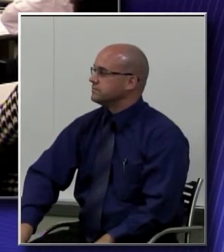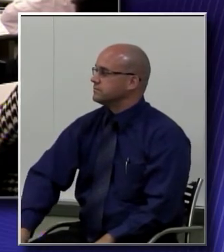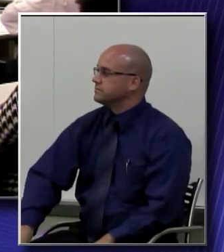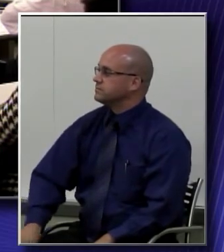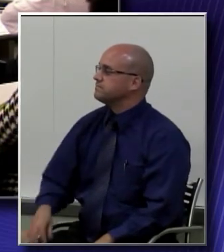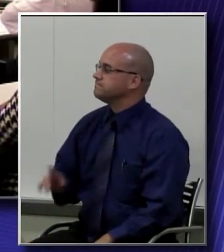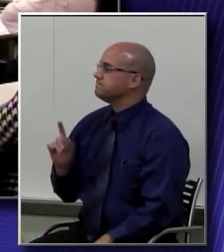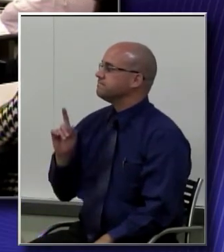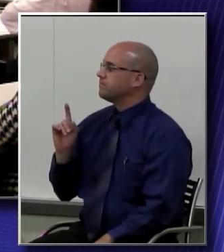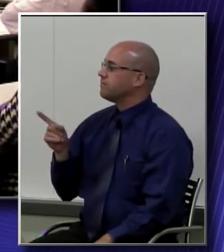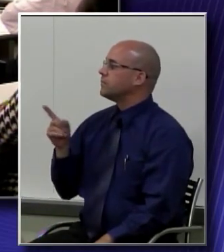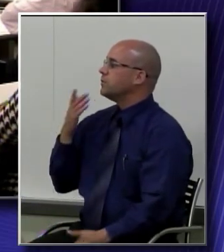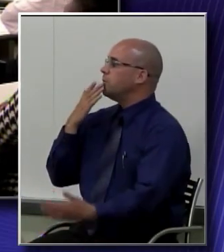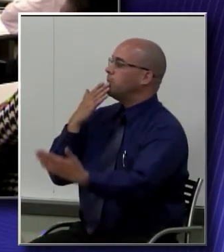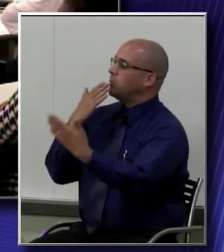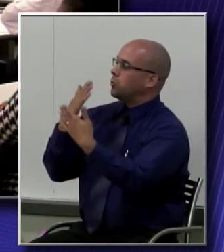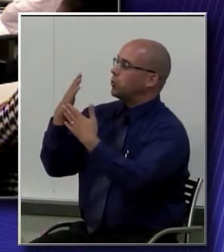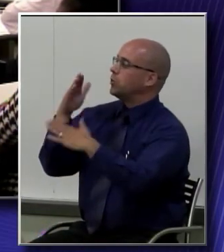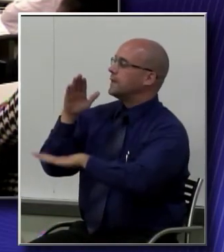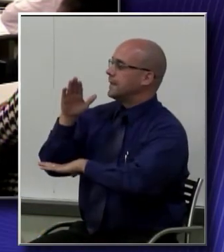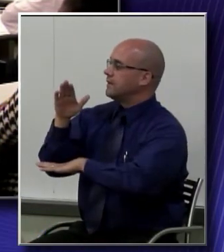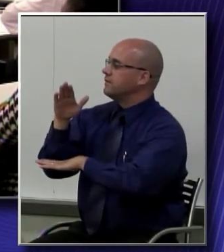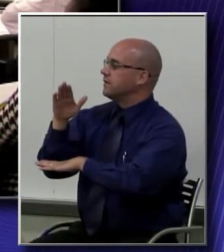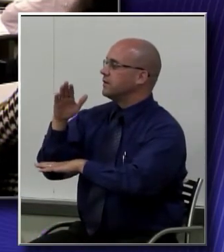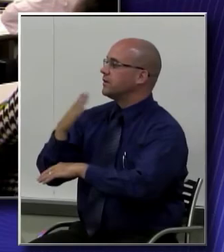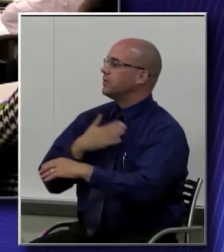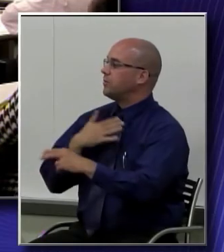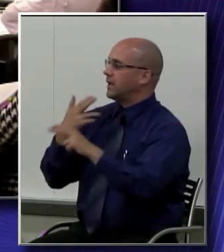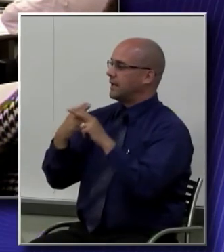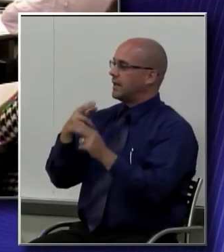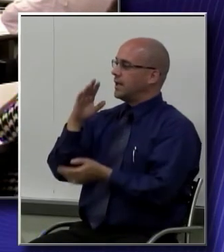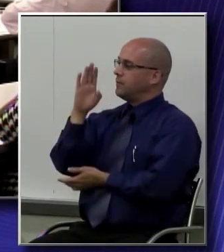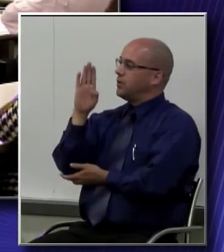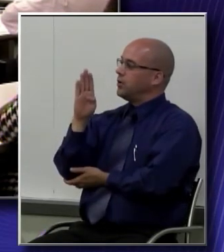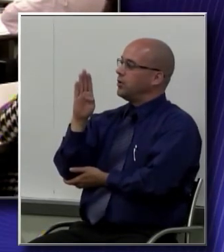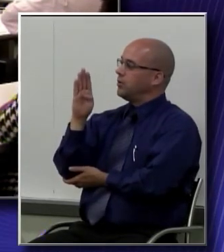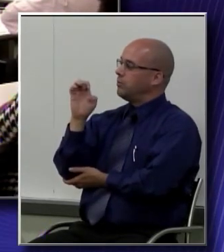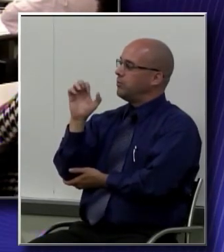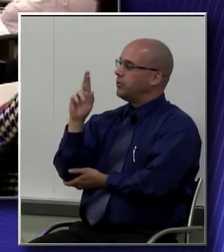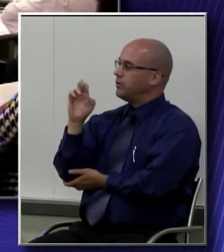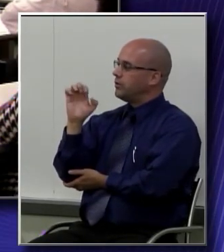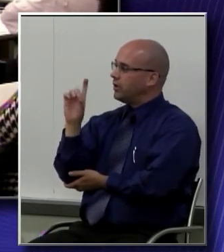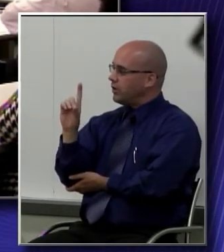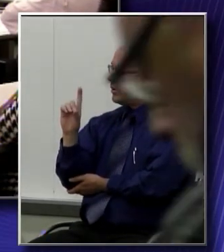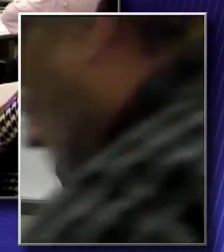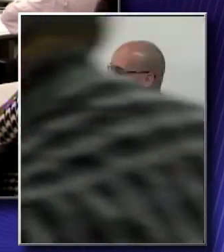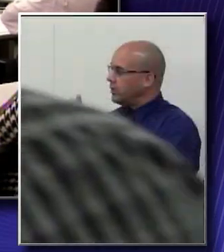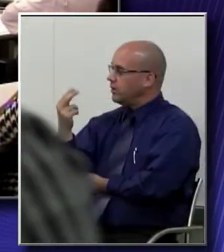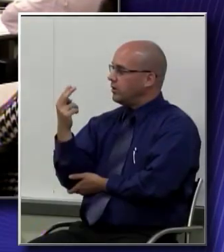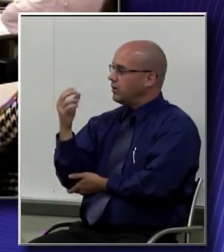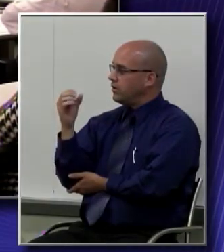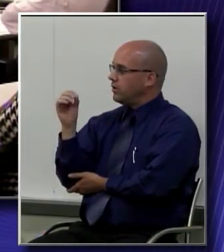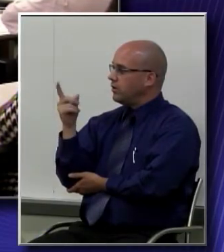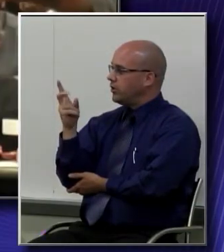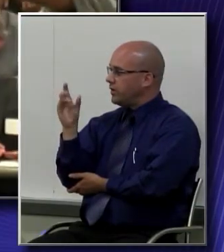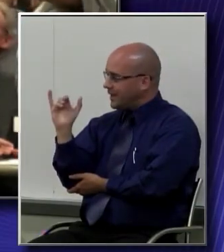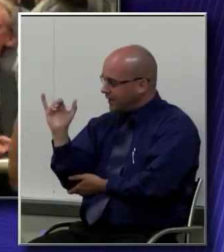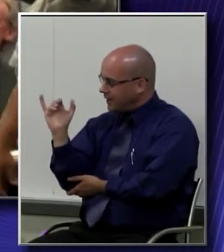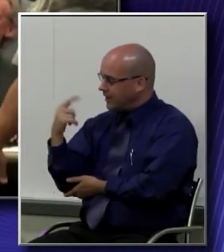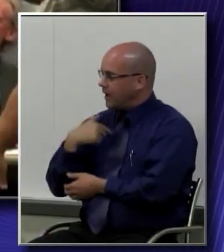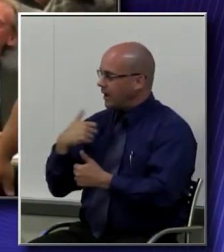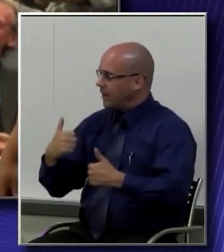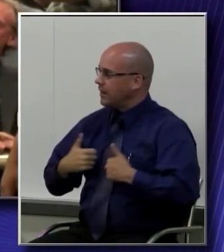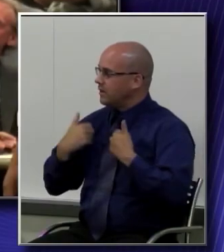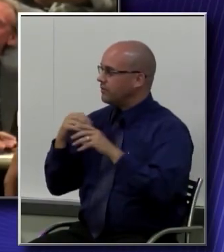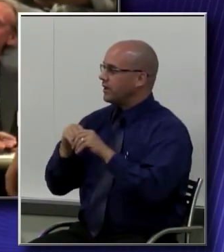Yes, sir. Good evening. My name is Bernard Anthony Holliday. I reside in Granville County,